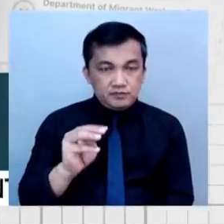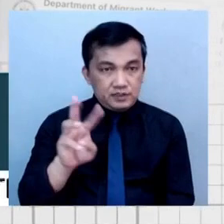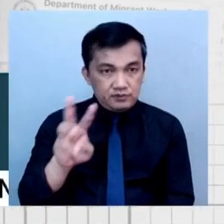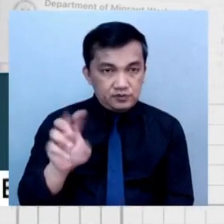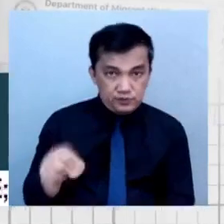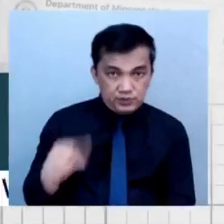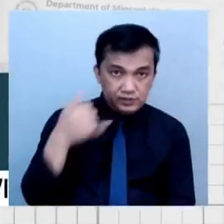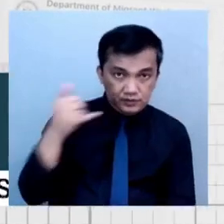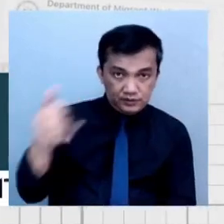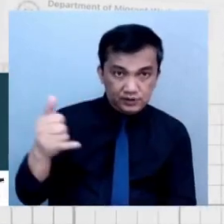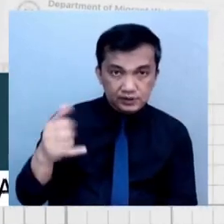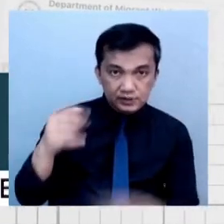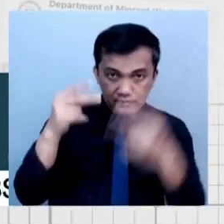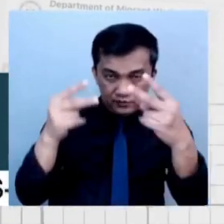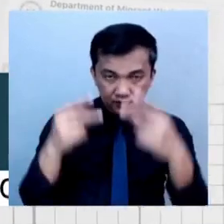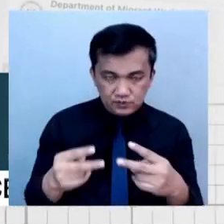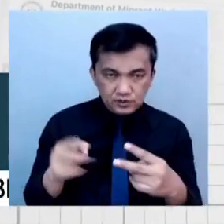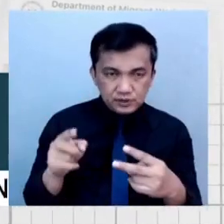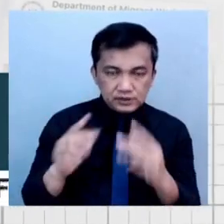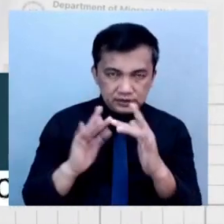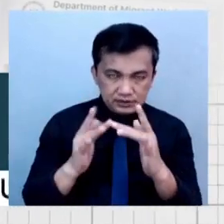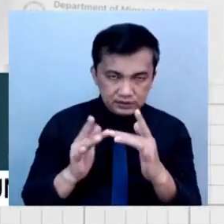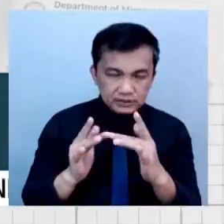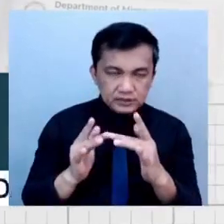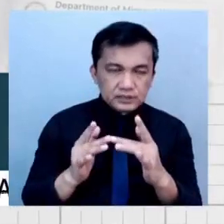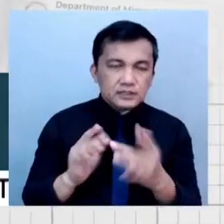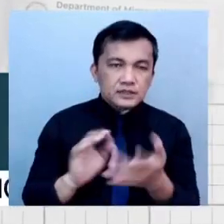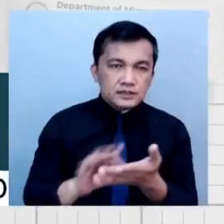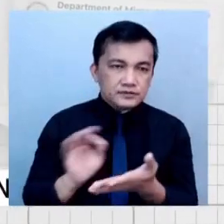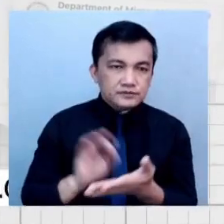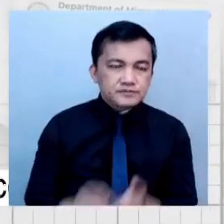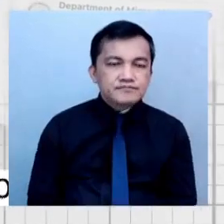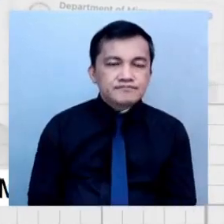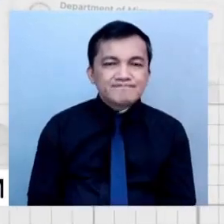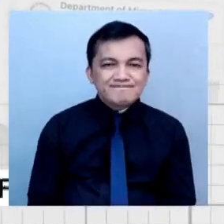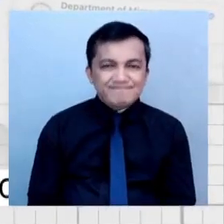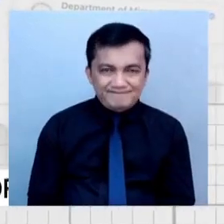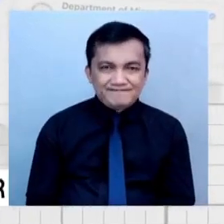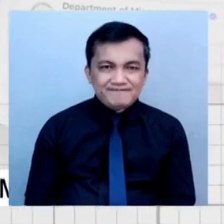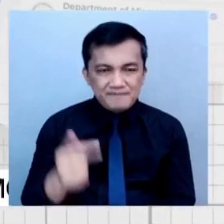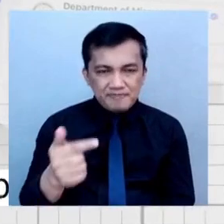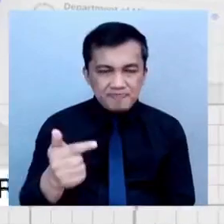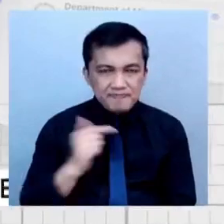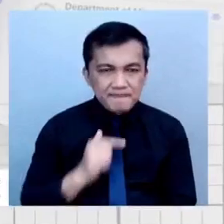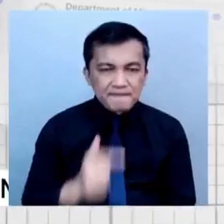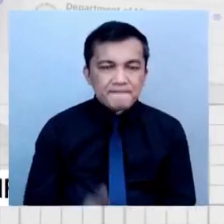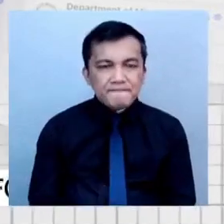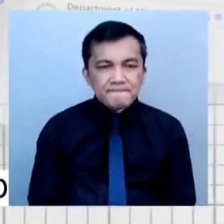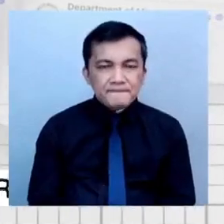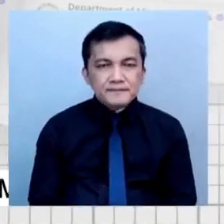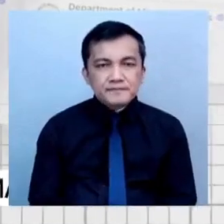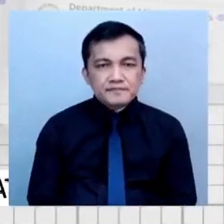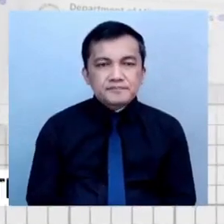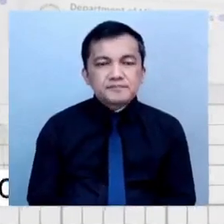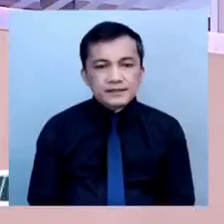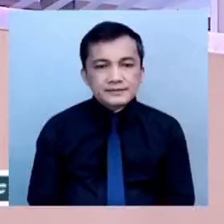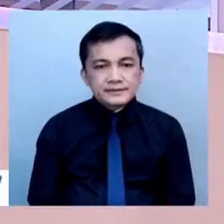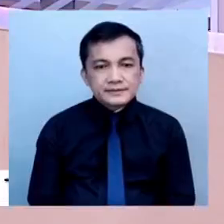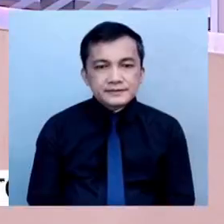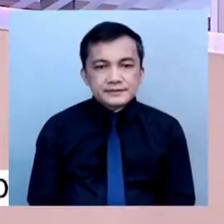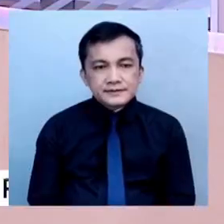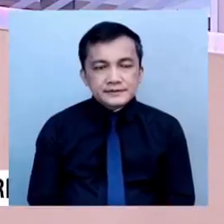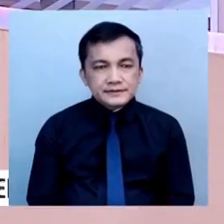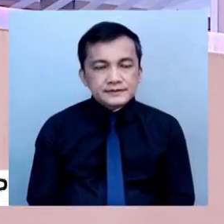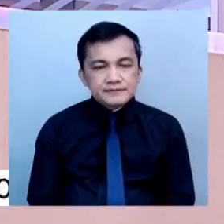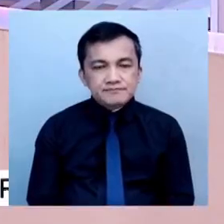official website and social media accounts. Zen Hernandez, ABS-CBN News.